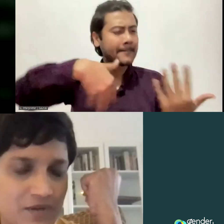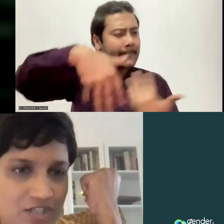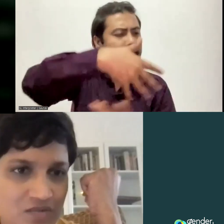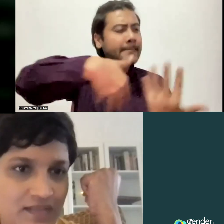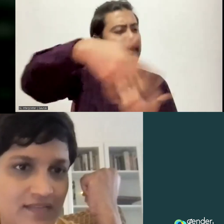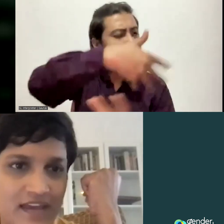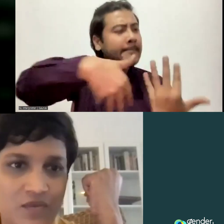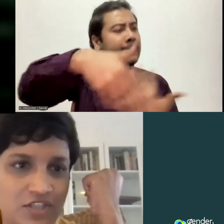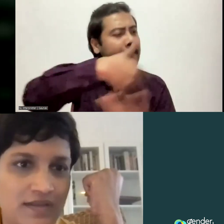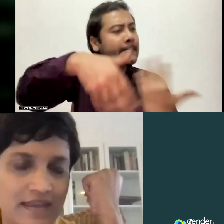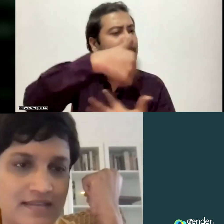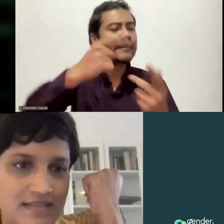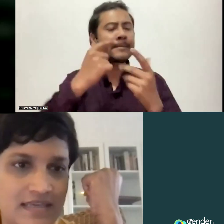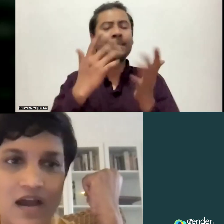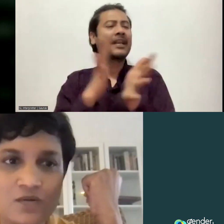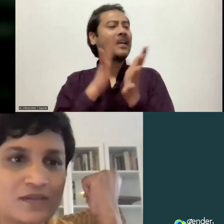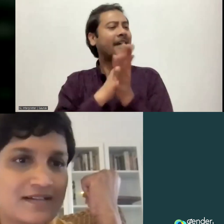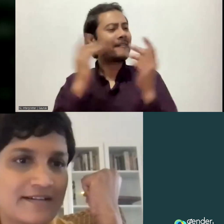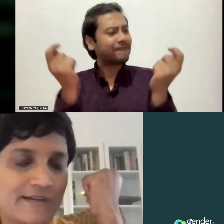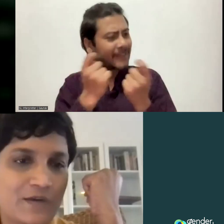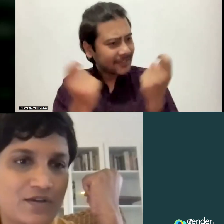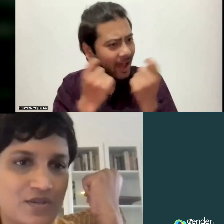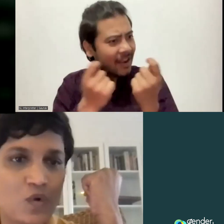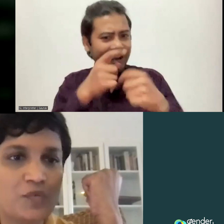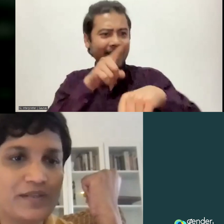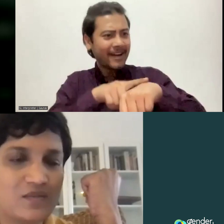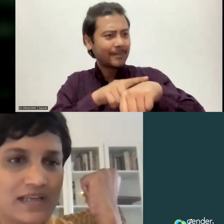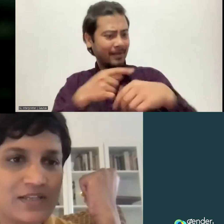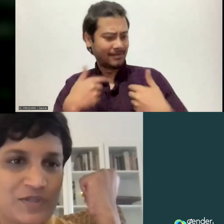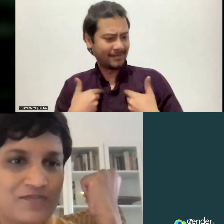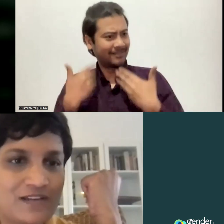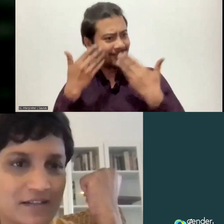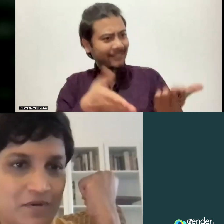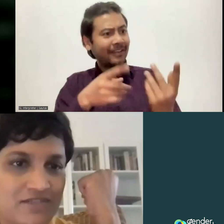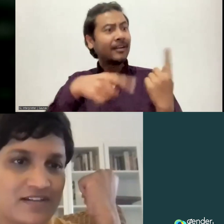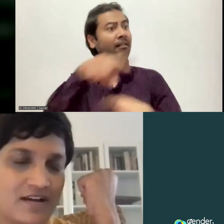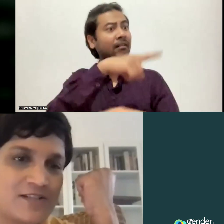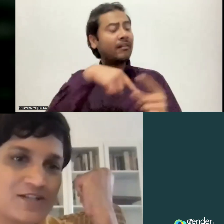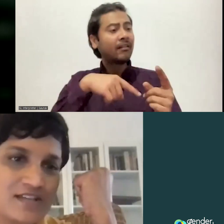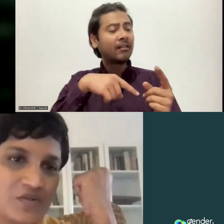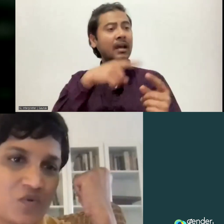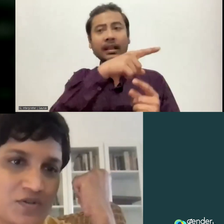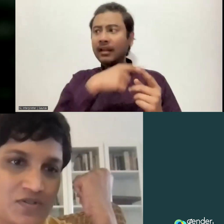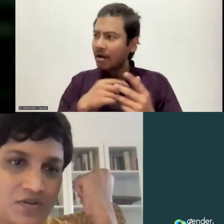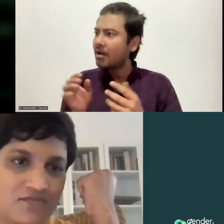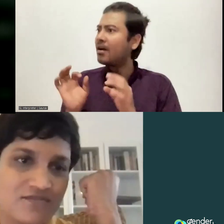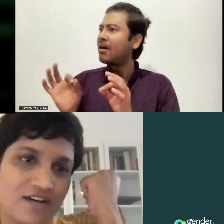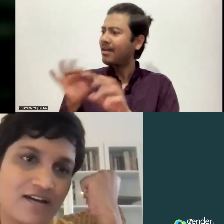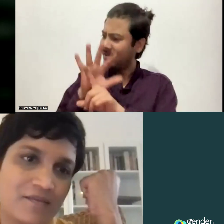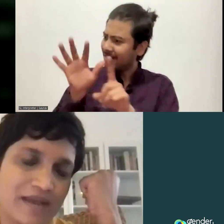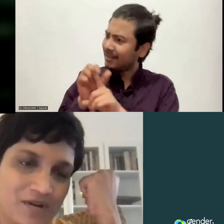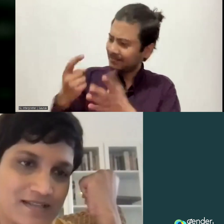of celebration when they're there with you and they see how, you know, you're so open and willing to sort of learn about different cultures and you want to sort